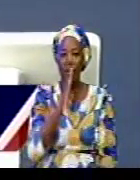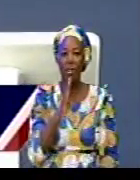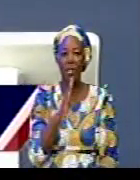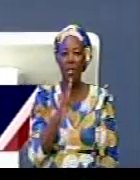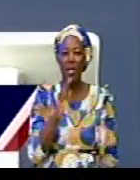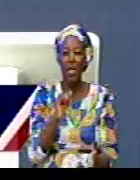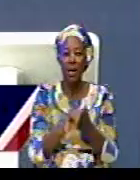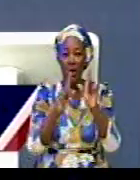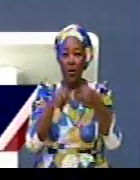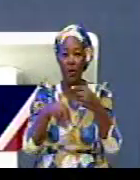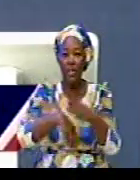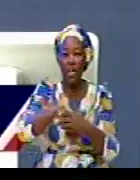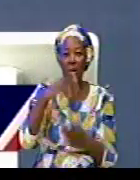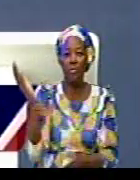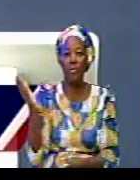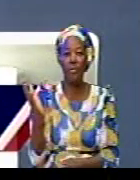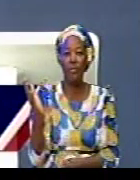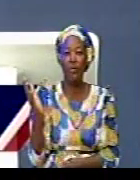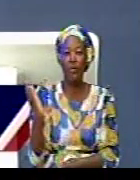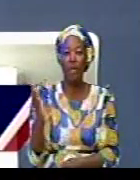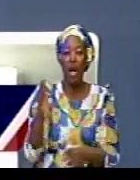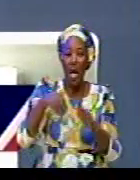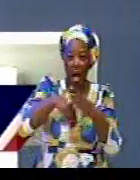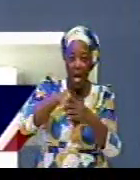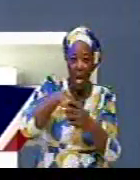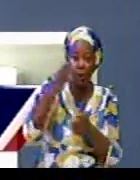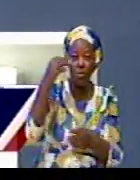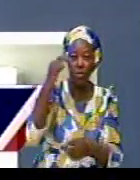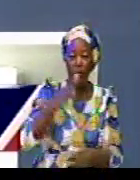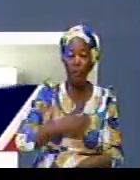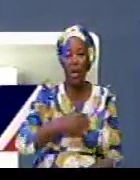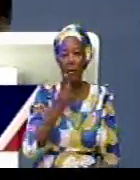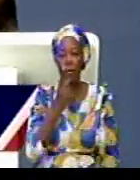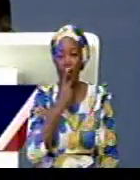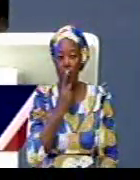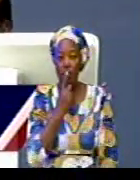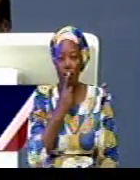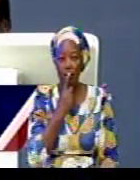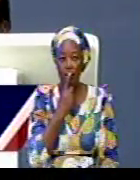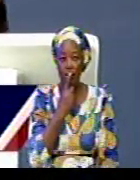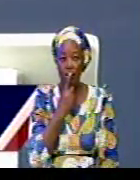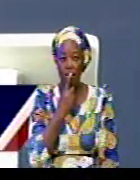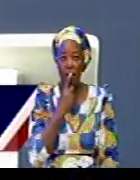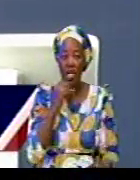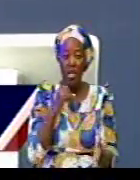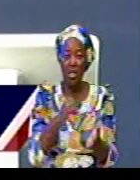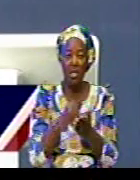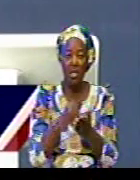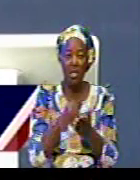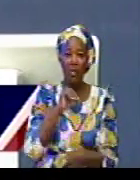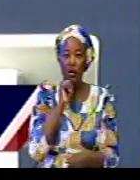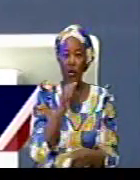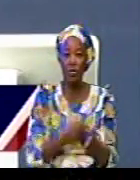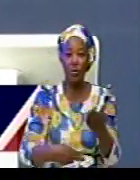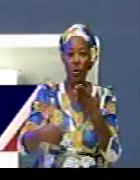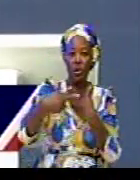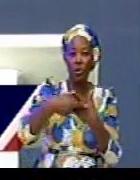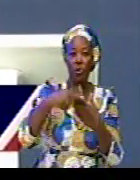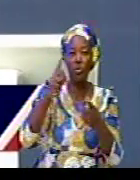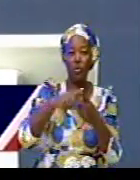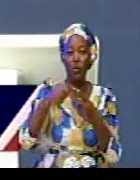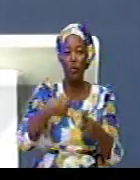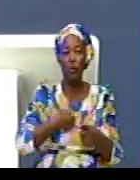So shall my word be that goeth forth out of my